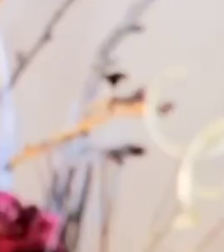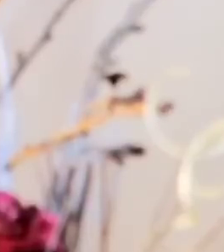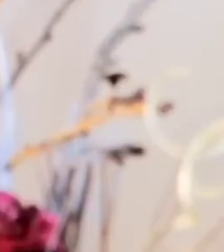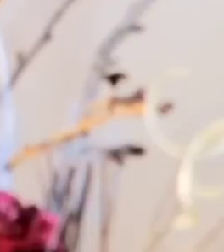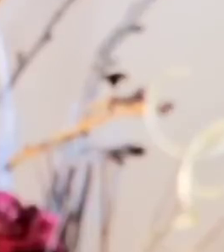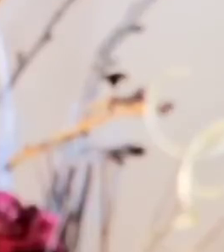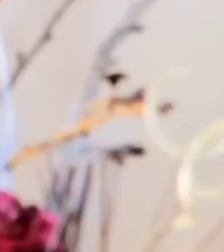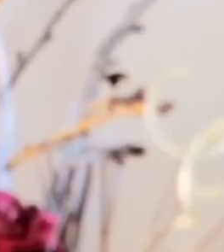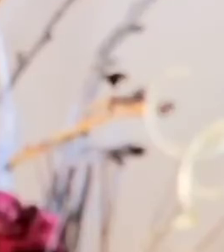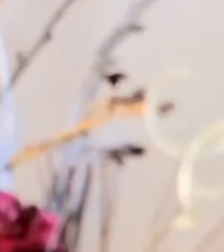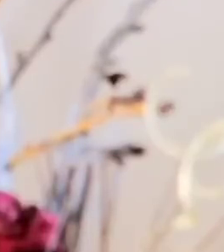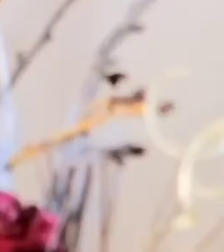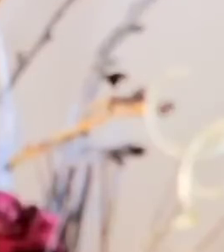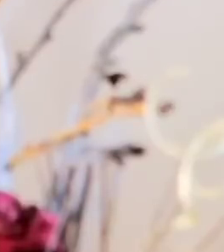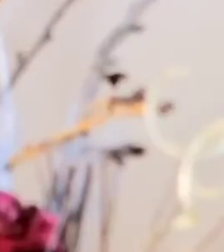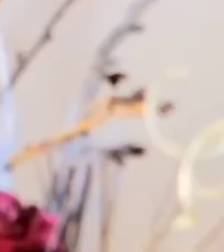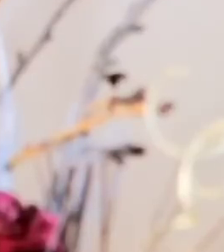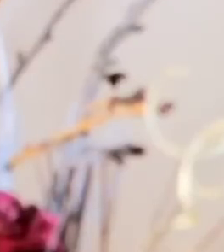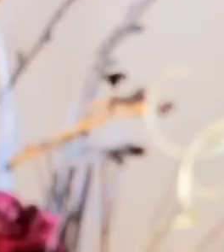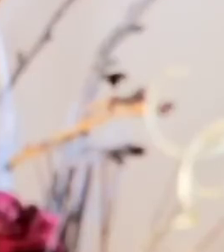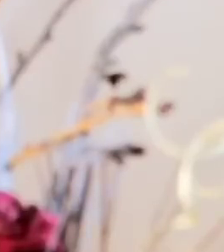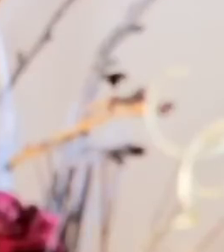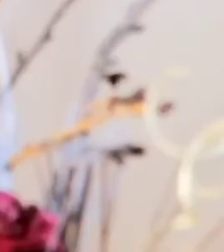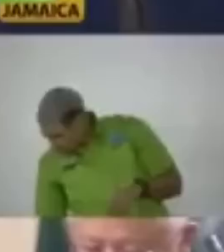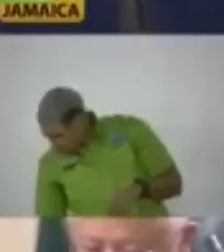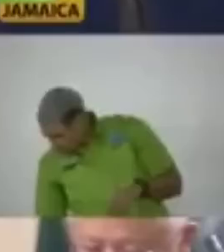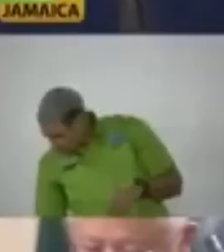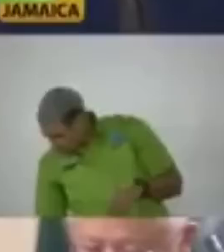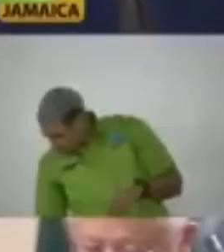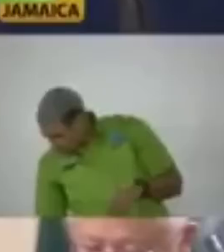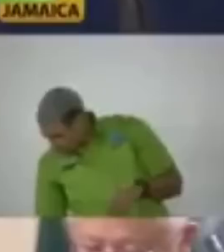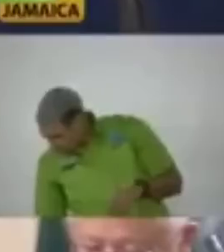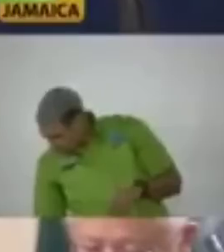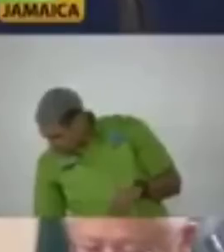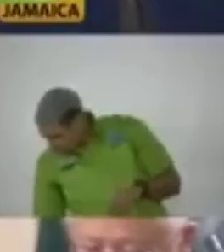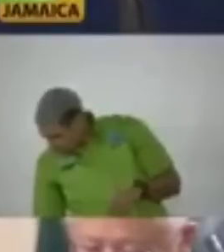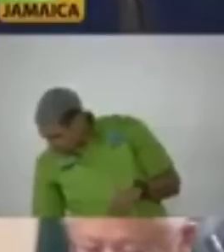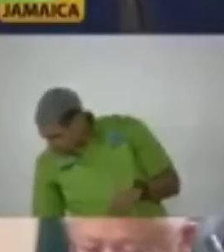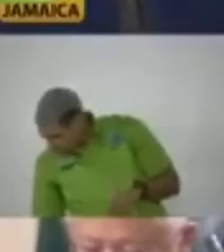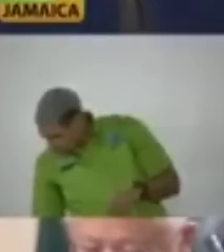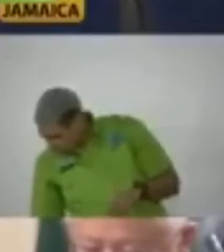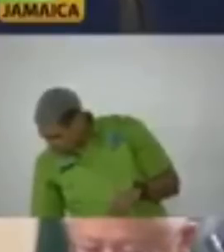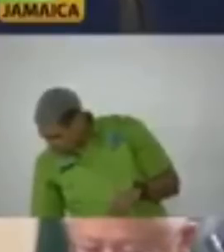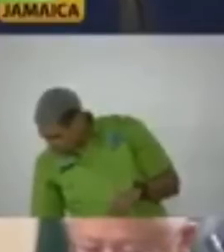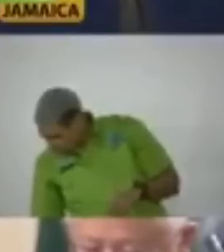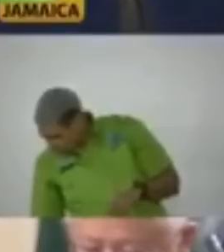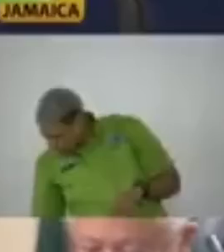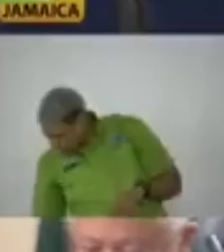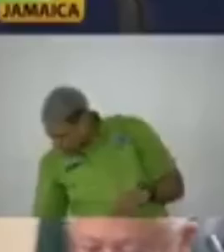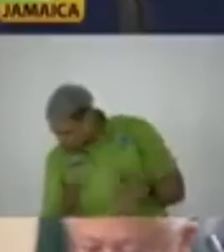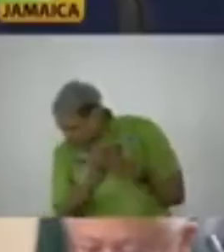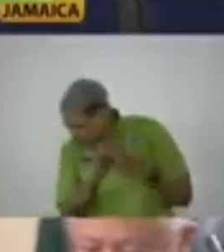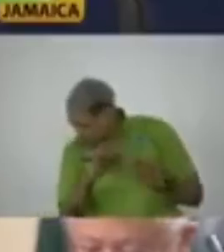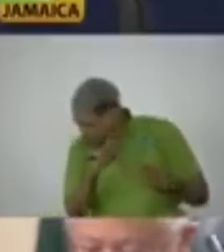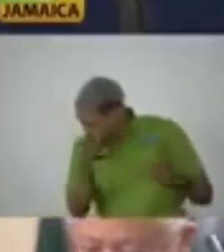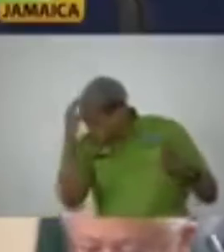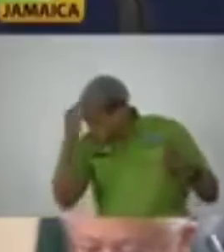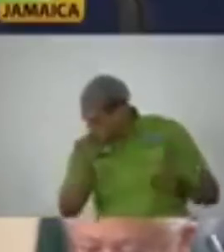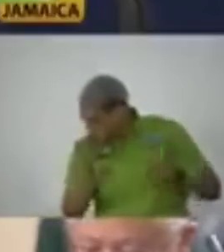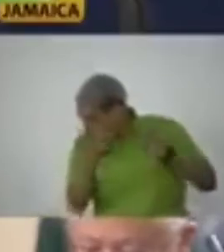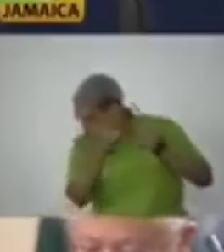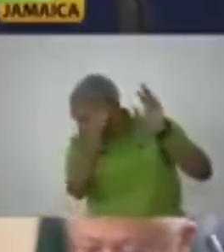rather, support for the bill. Take a look. Speaker, but I urge, Madam Speaker,